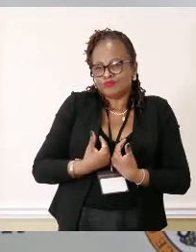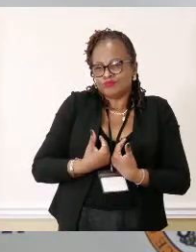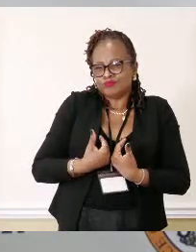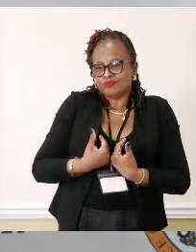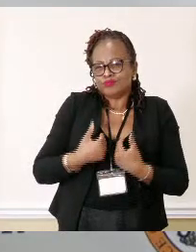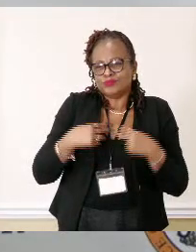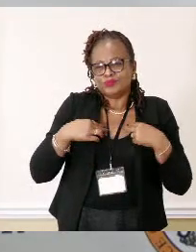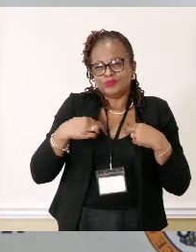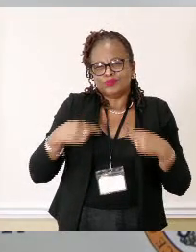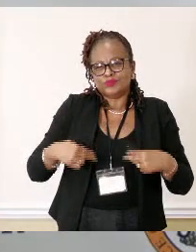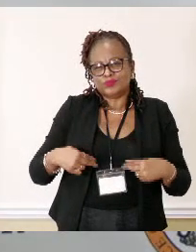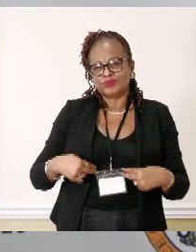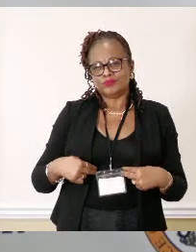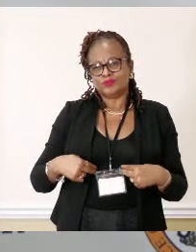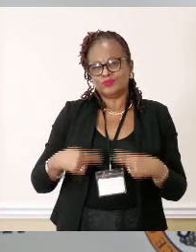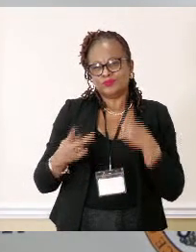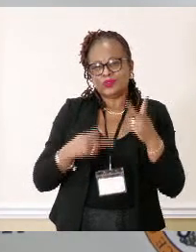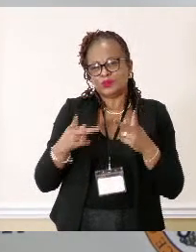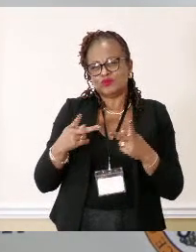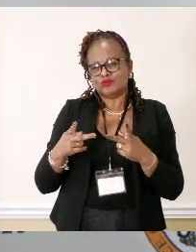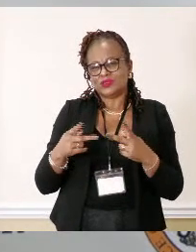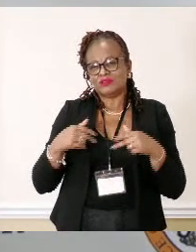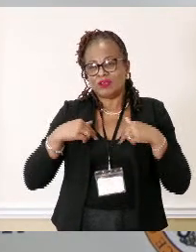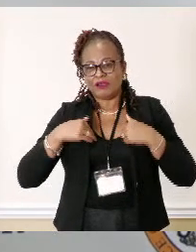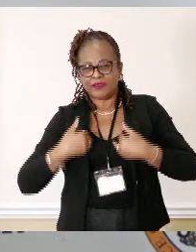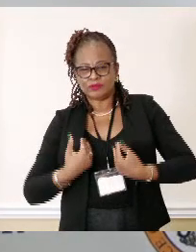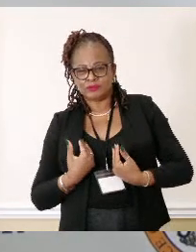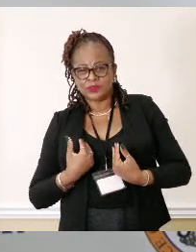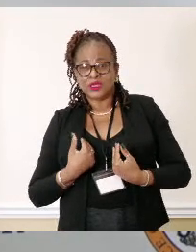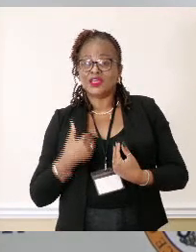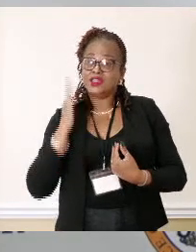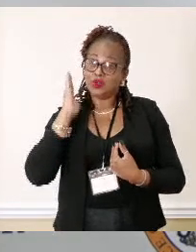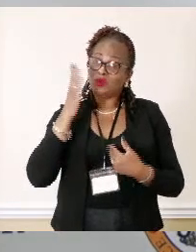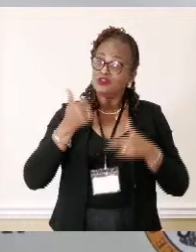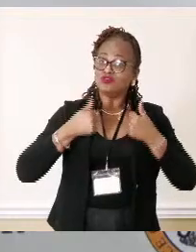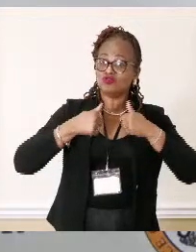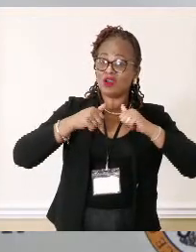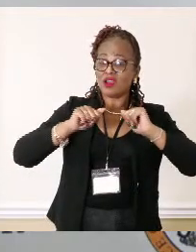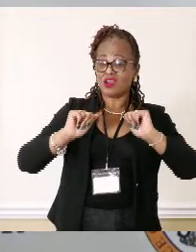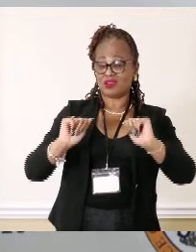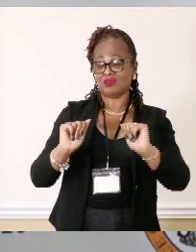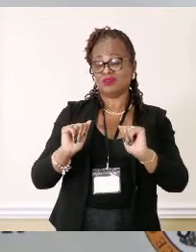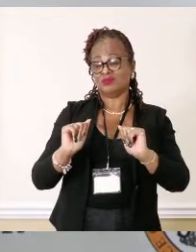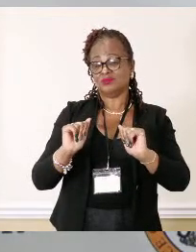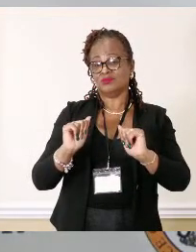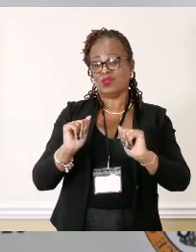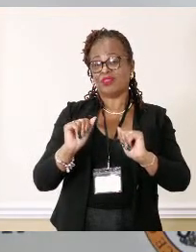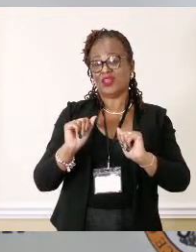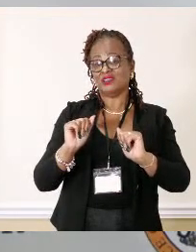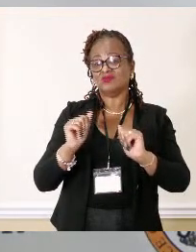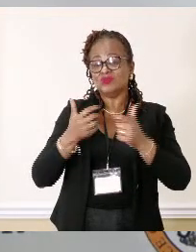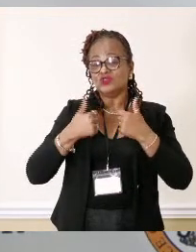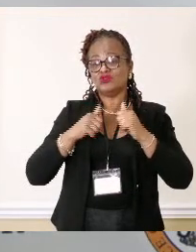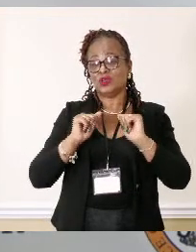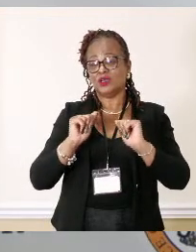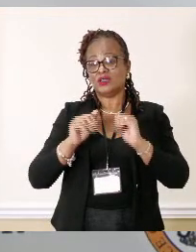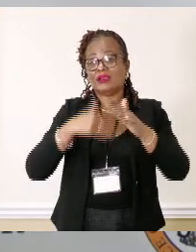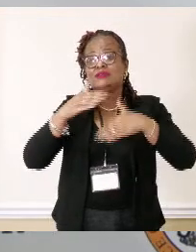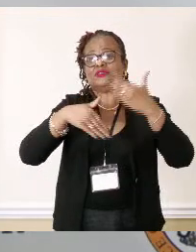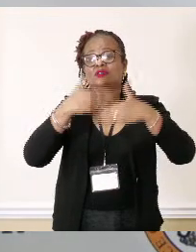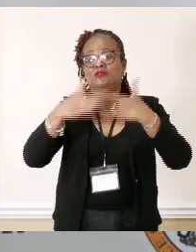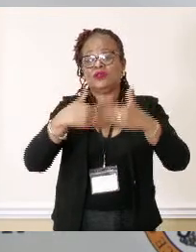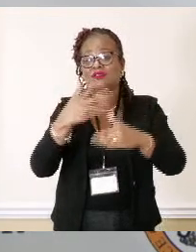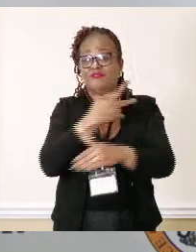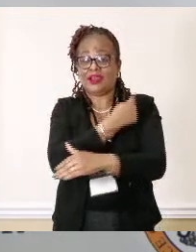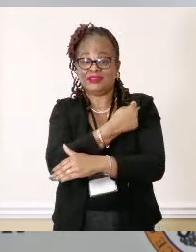resource capacities that we have, but they're willing to try, and that's our attempt at accelerating the